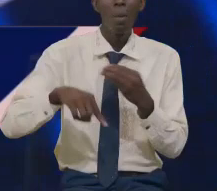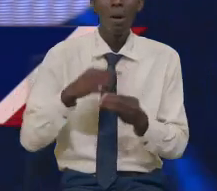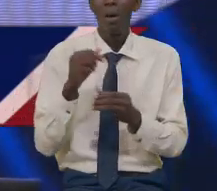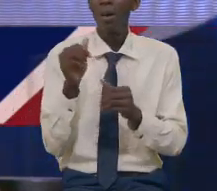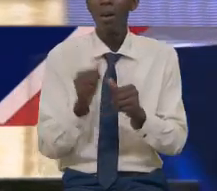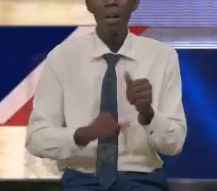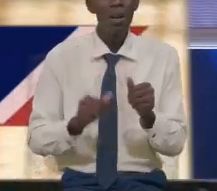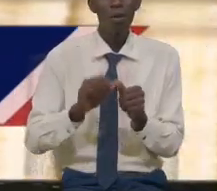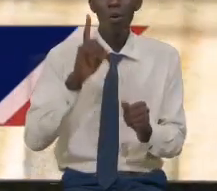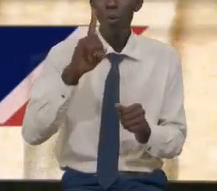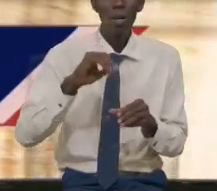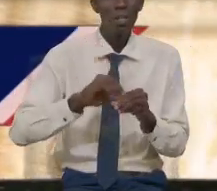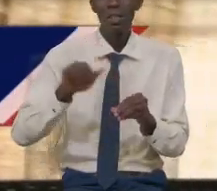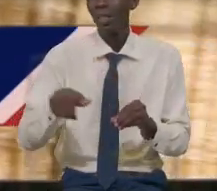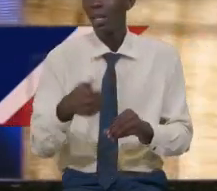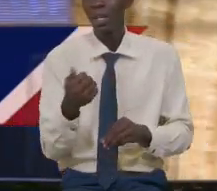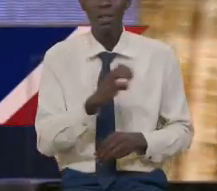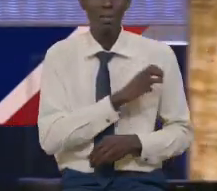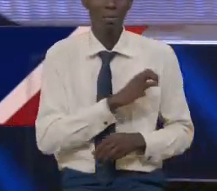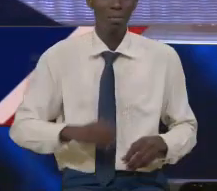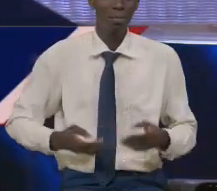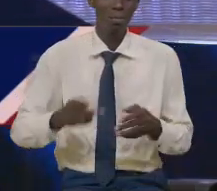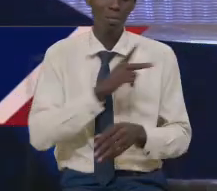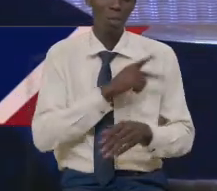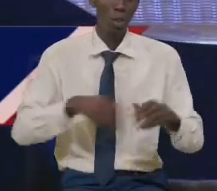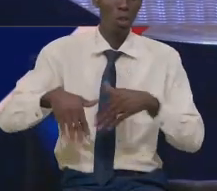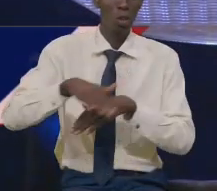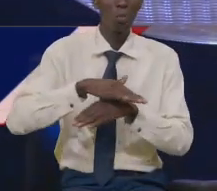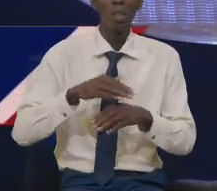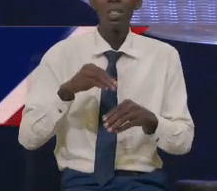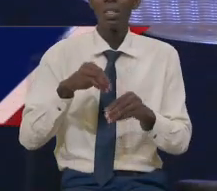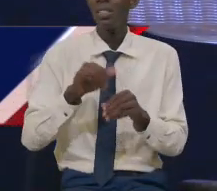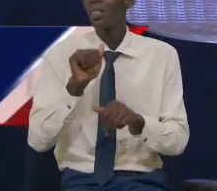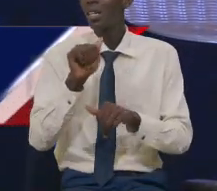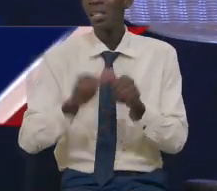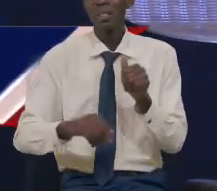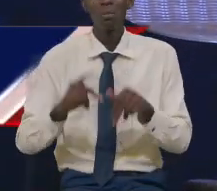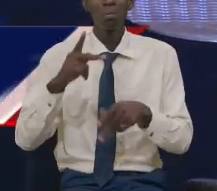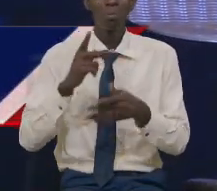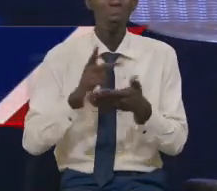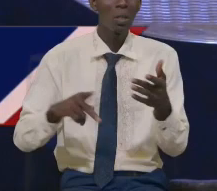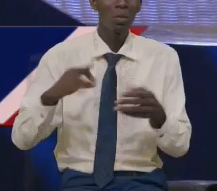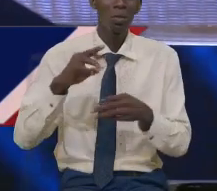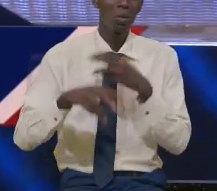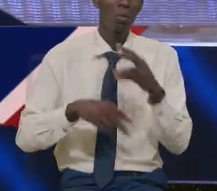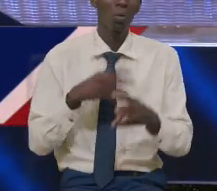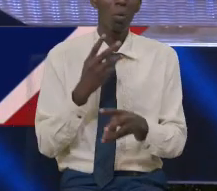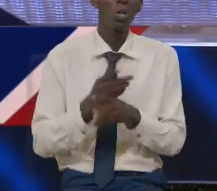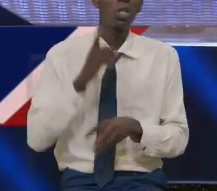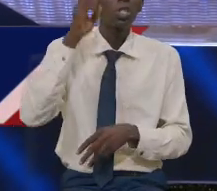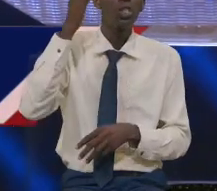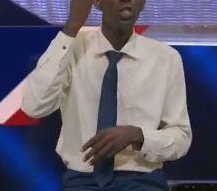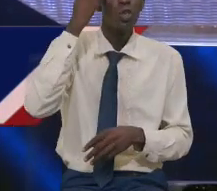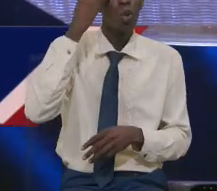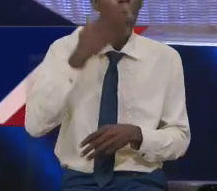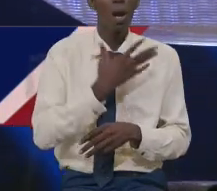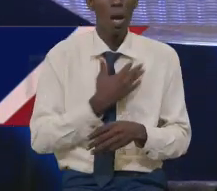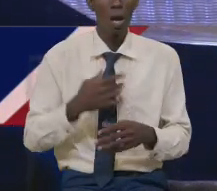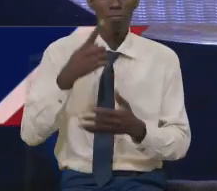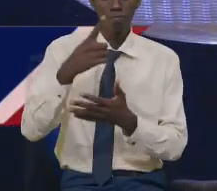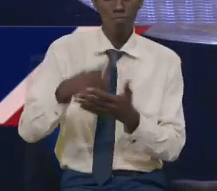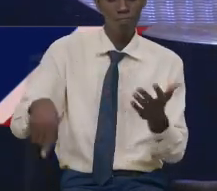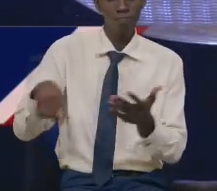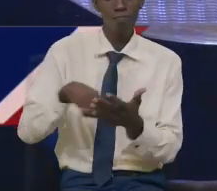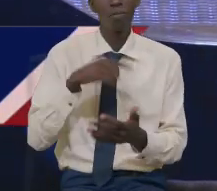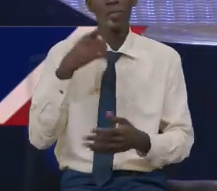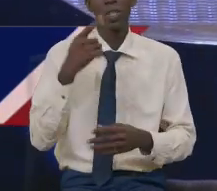in any empire and any kind of dispensation. He knows and he rebukes the